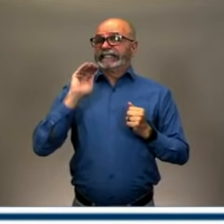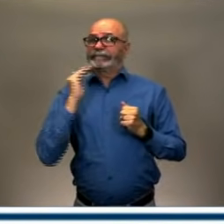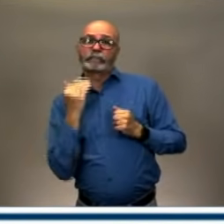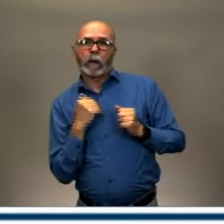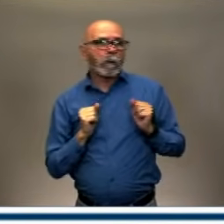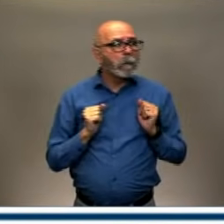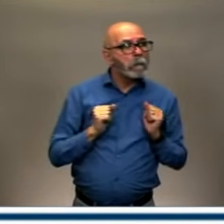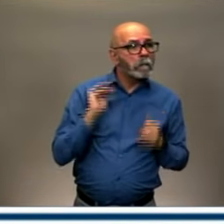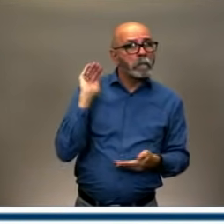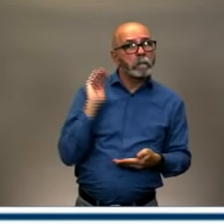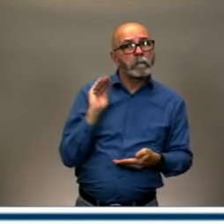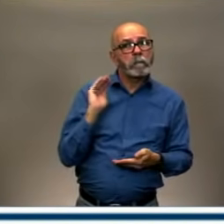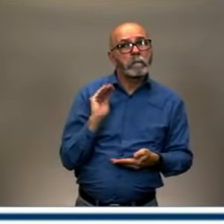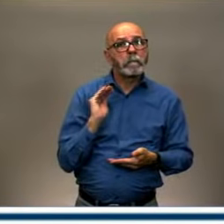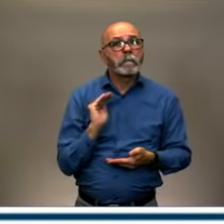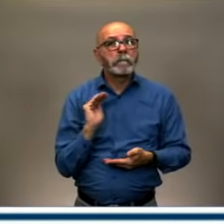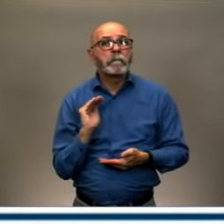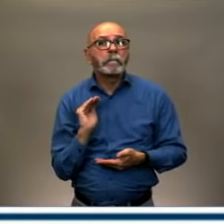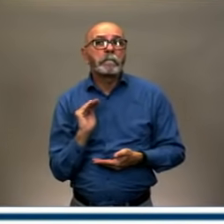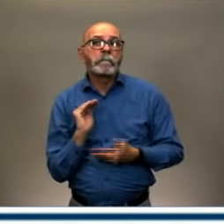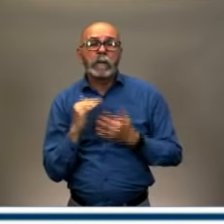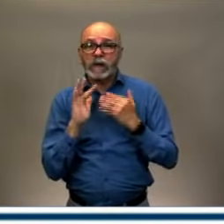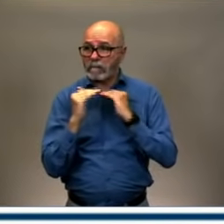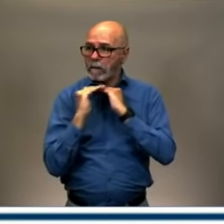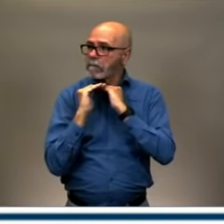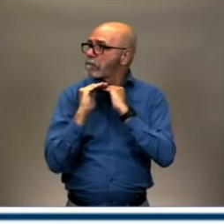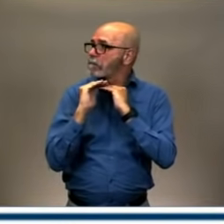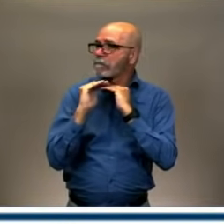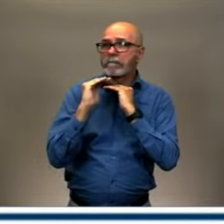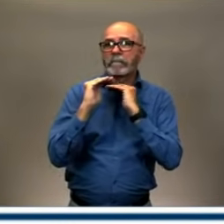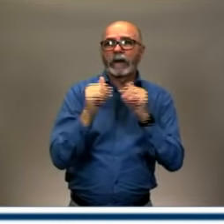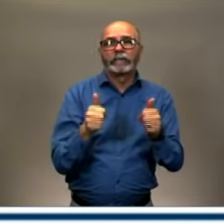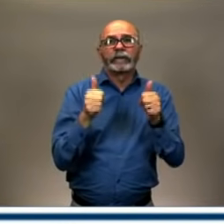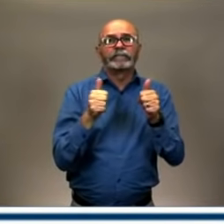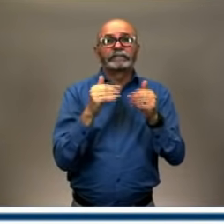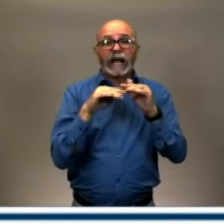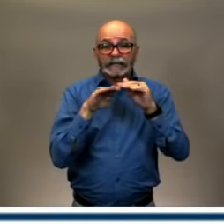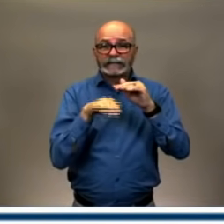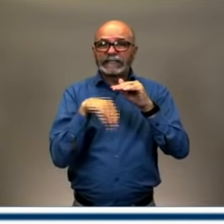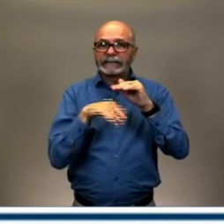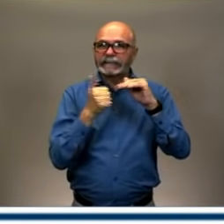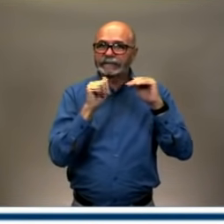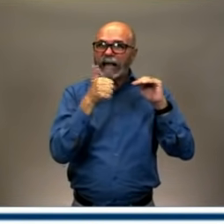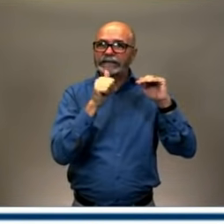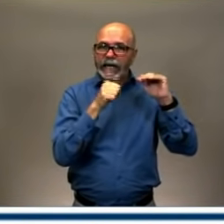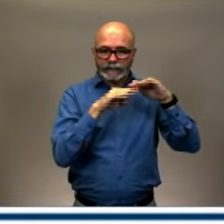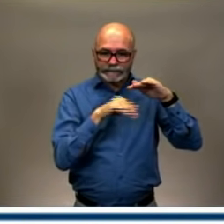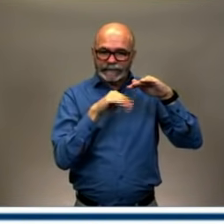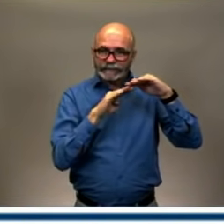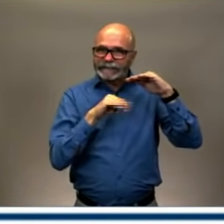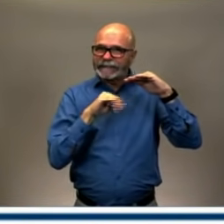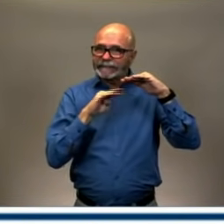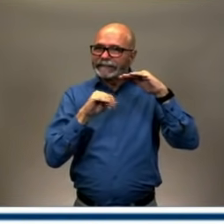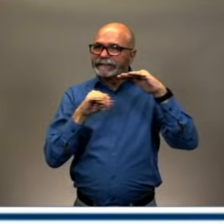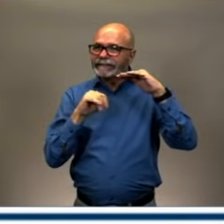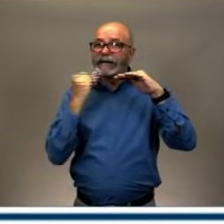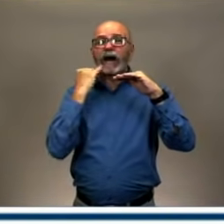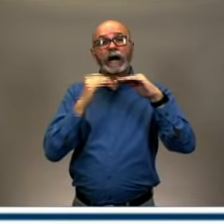seen fairly stable single-digit new cases each day. The number of active cases continues to go